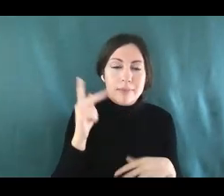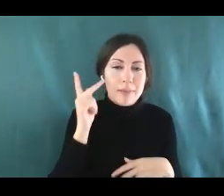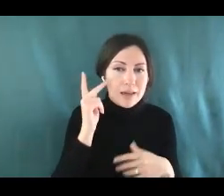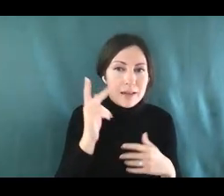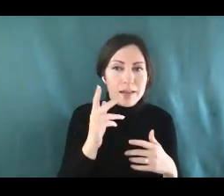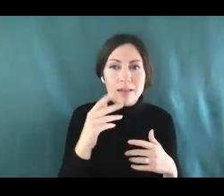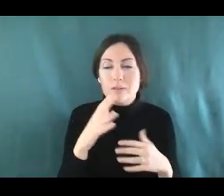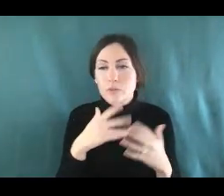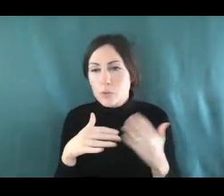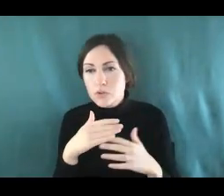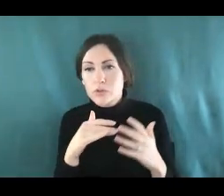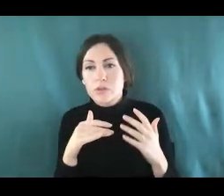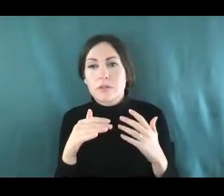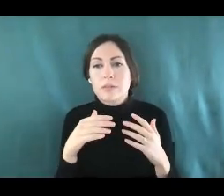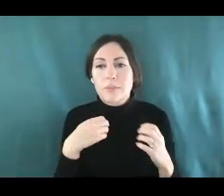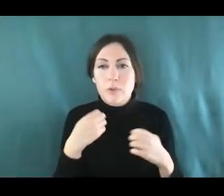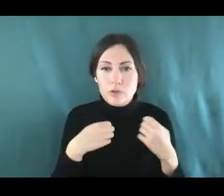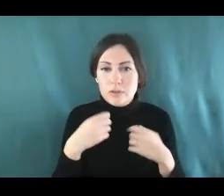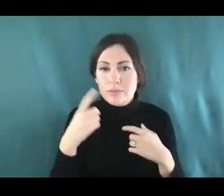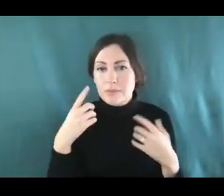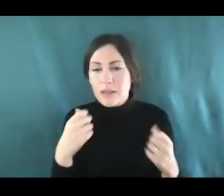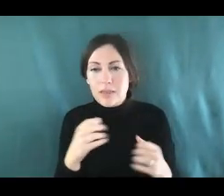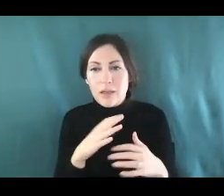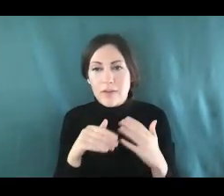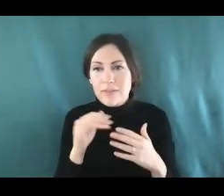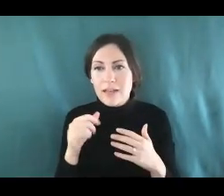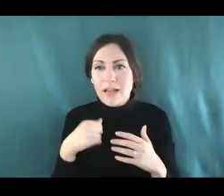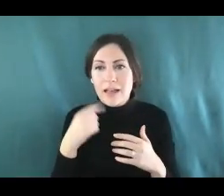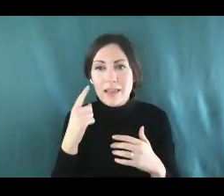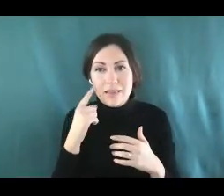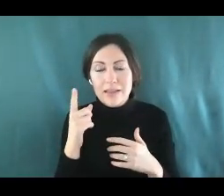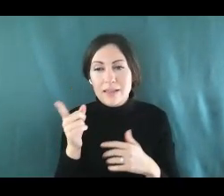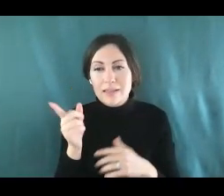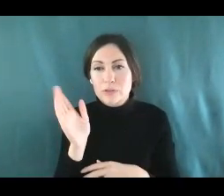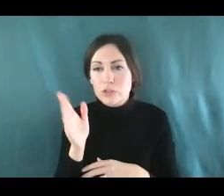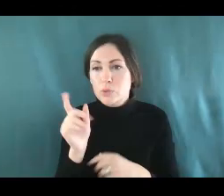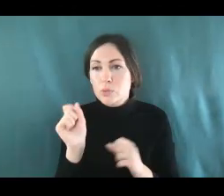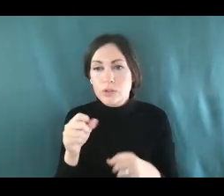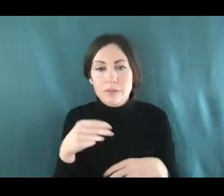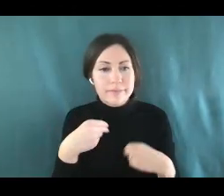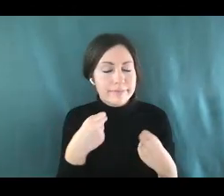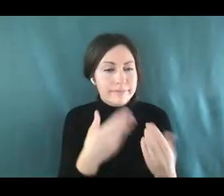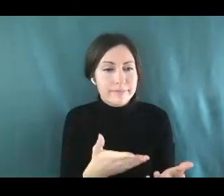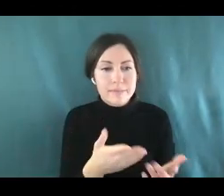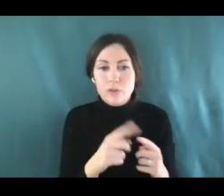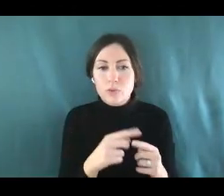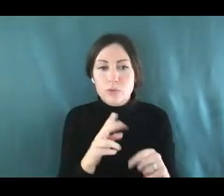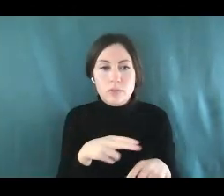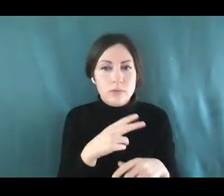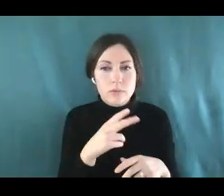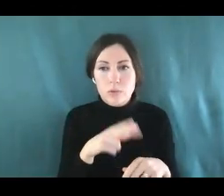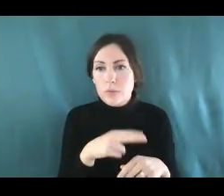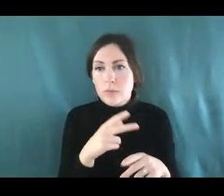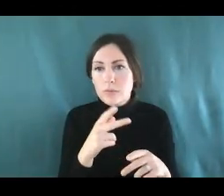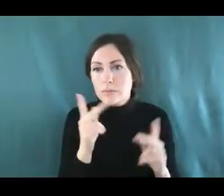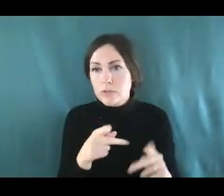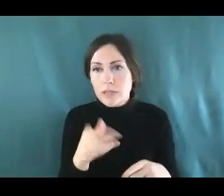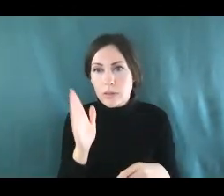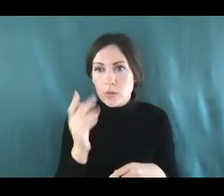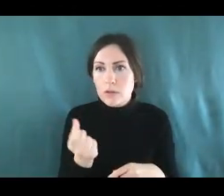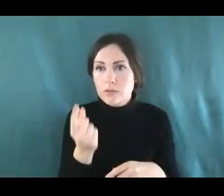think this is a presentation that could be delivered to the layperson, and the issue would be completely understood, and the work that you were doing would